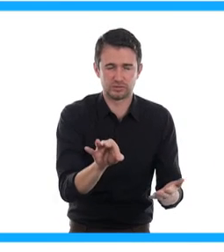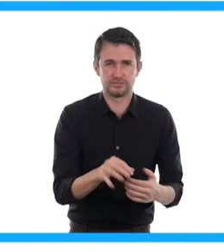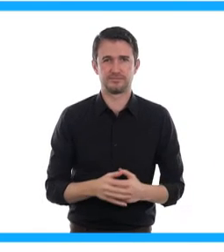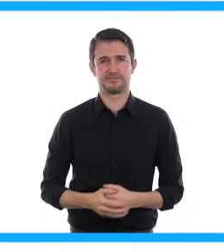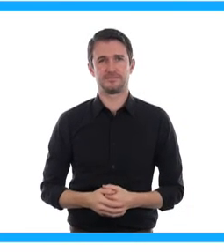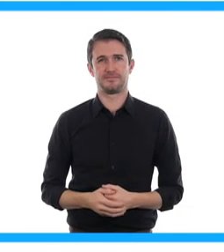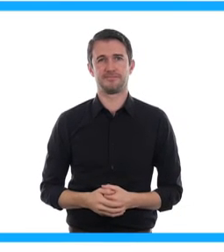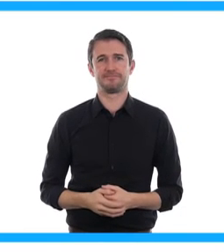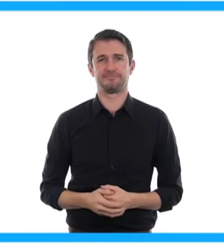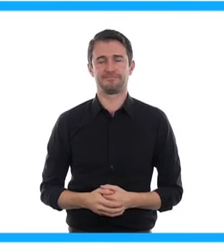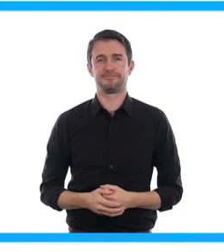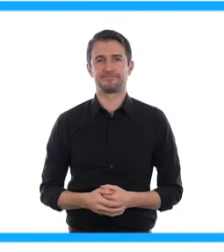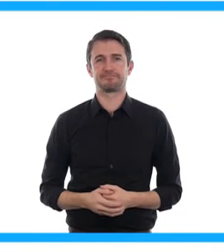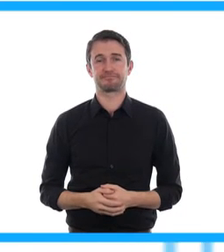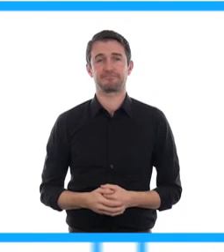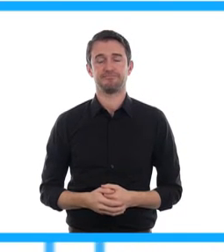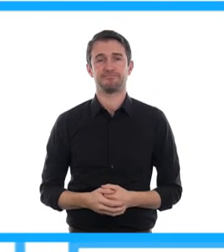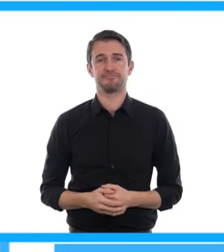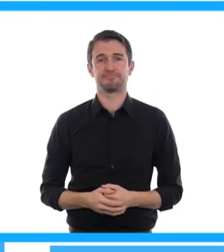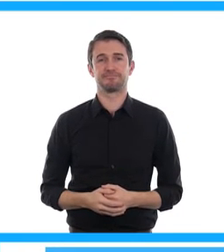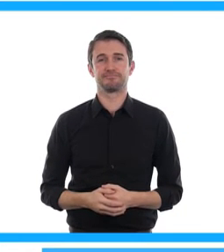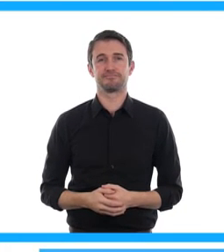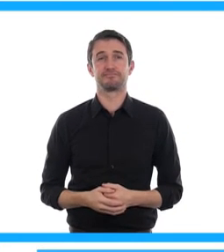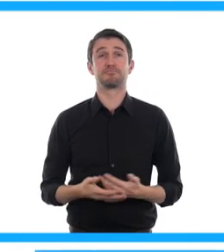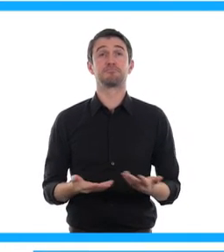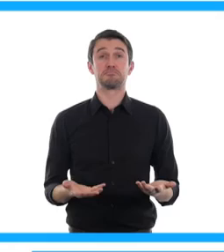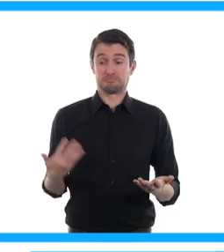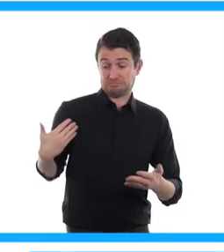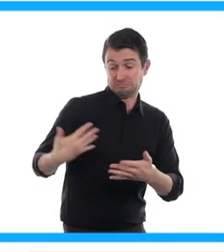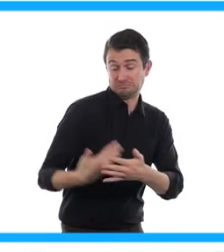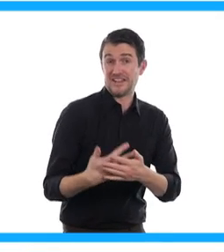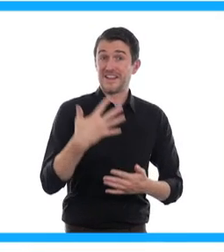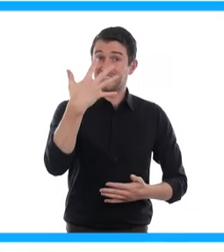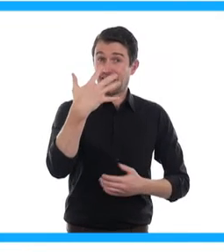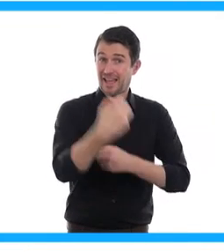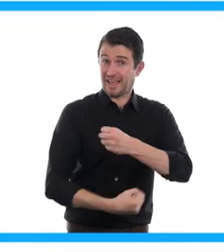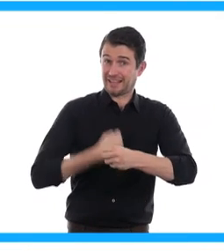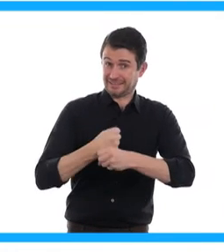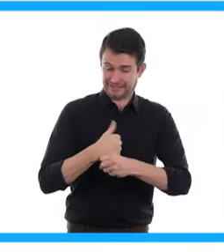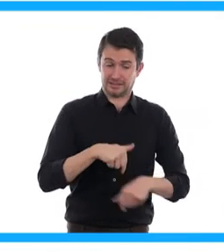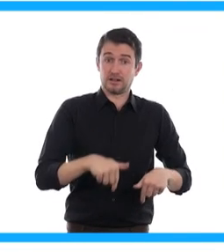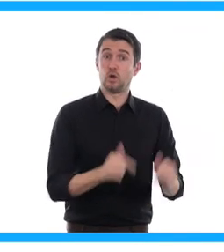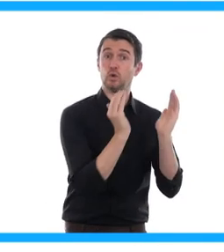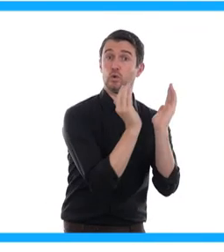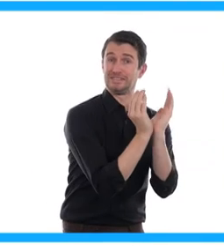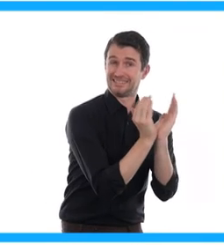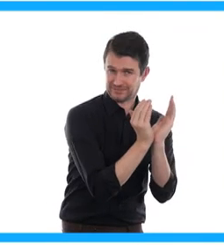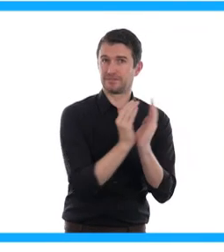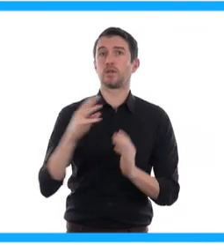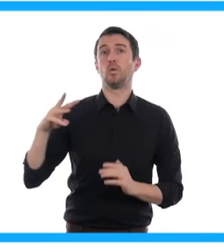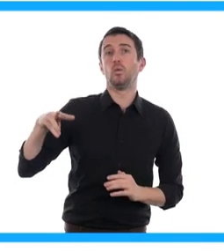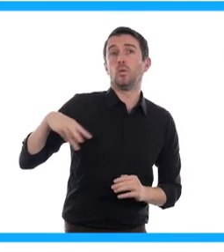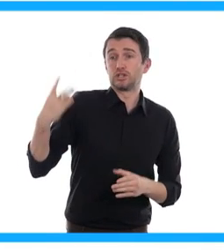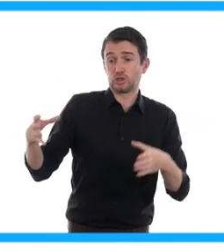Over the past 5 years, UNICEF and the Washington Group on Disability Statistics have developed a new way